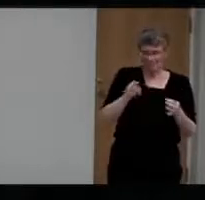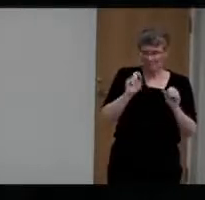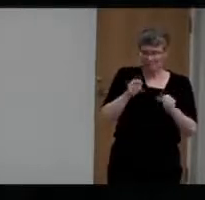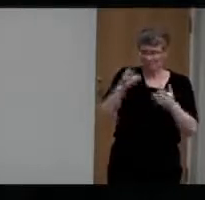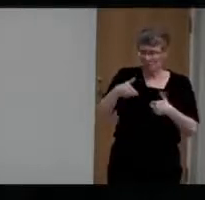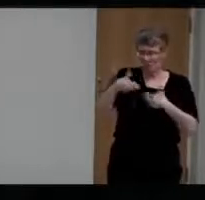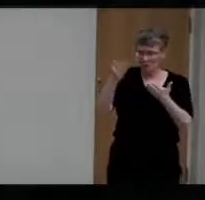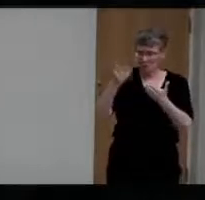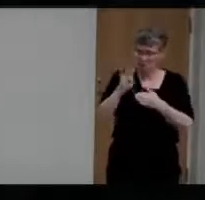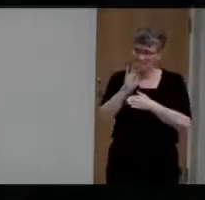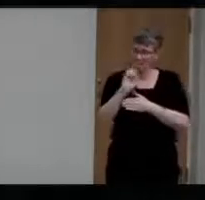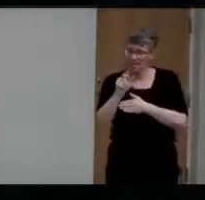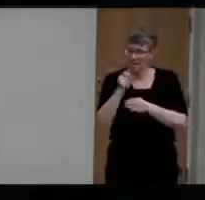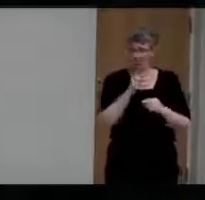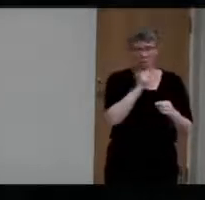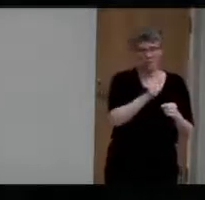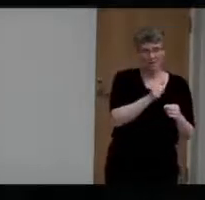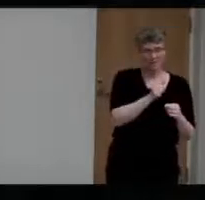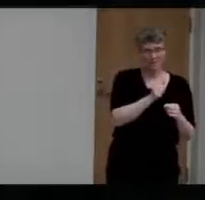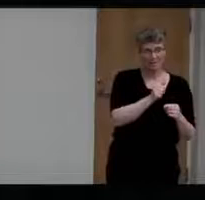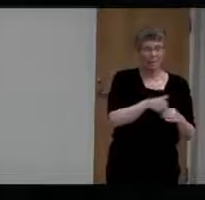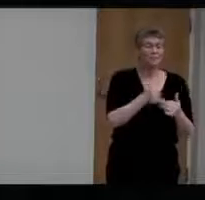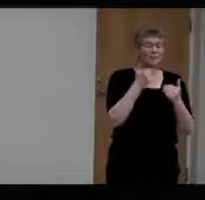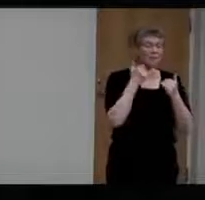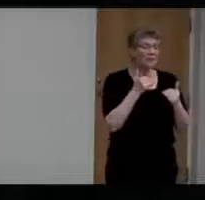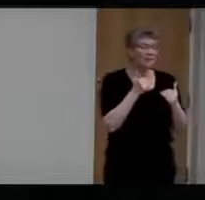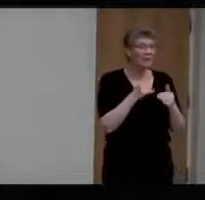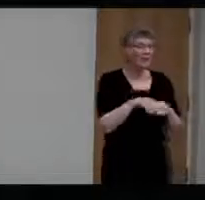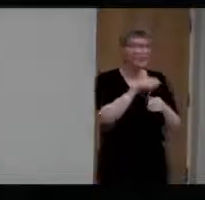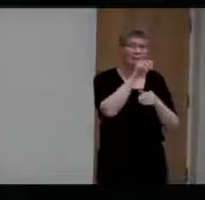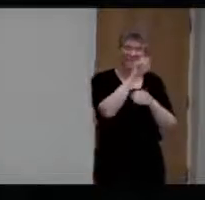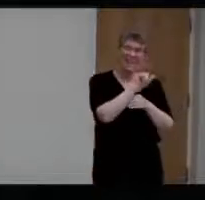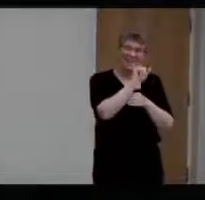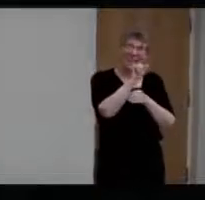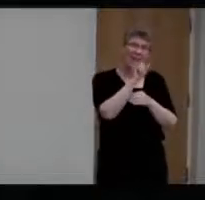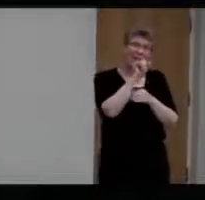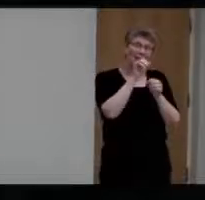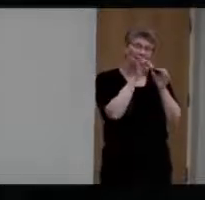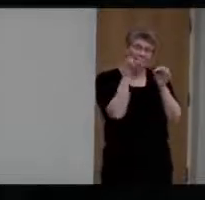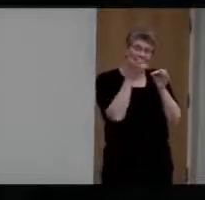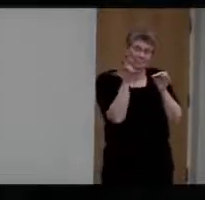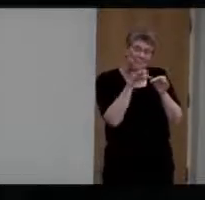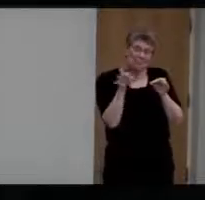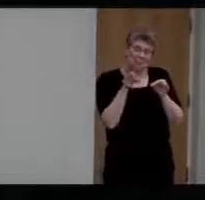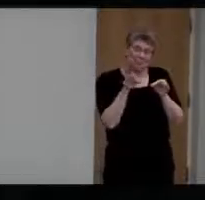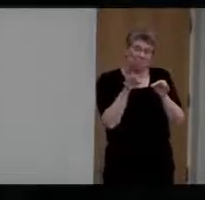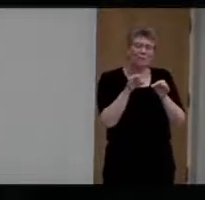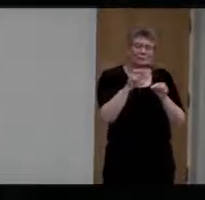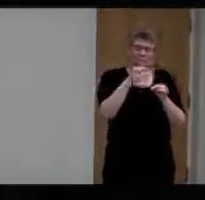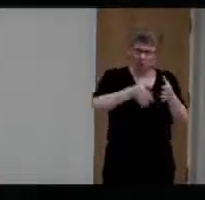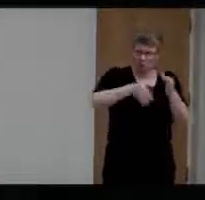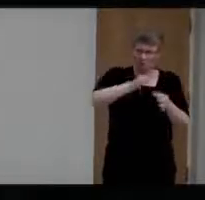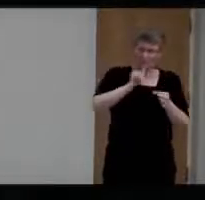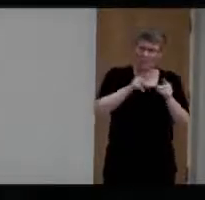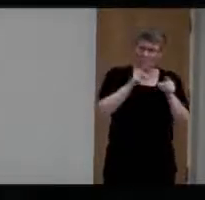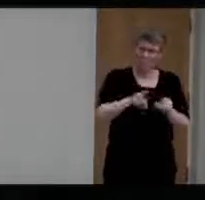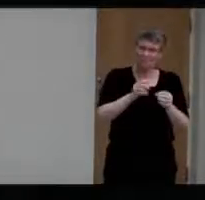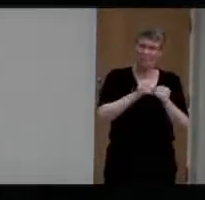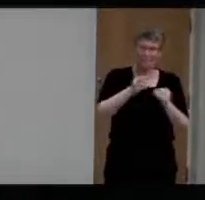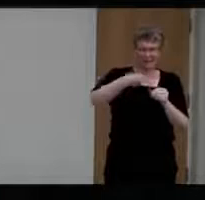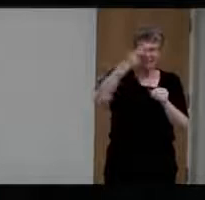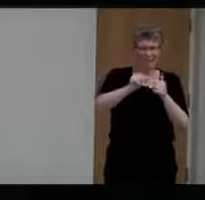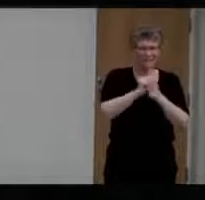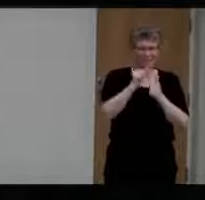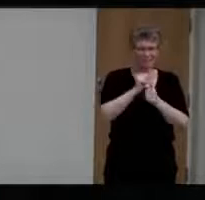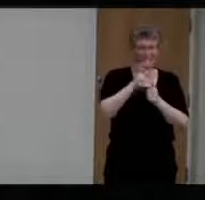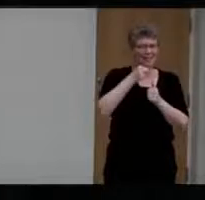jail now because an algorithm deemed them higher risk than someone else. And like we heard, the data that we have now has